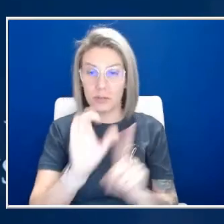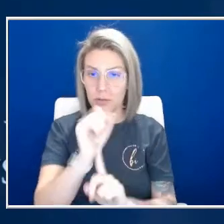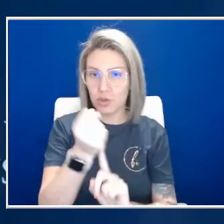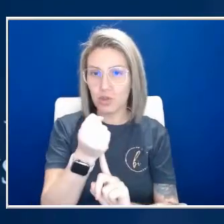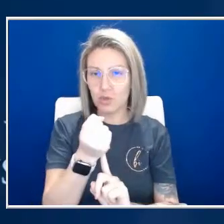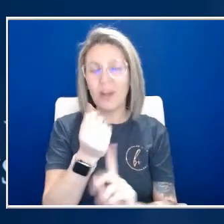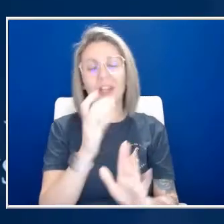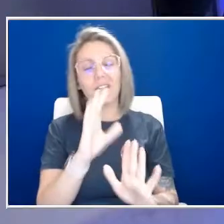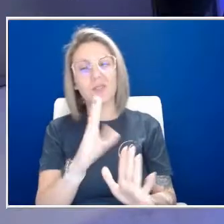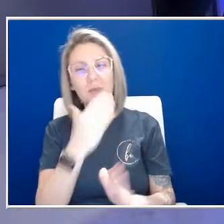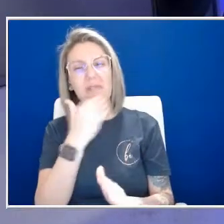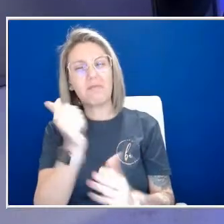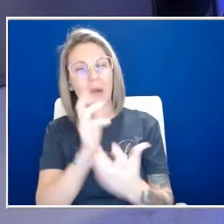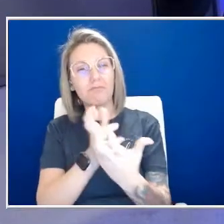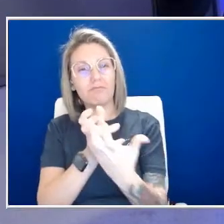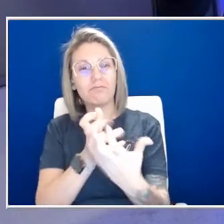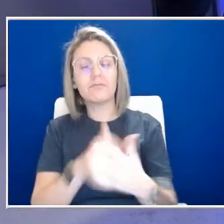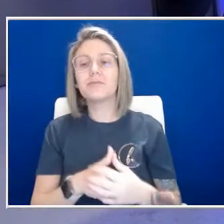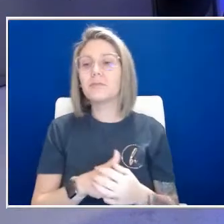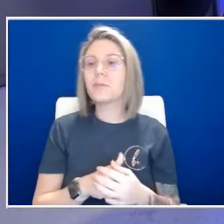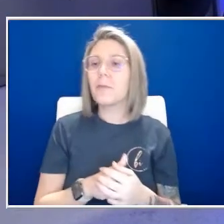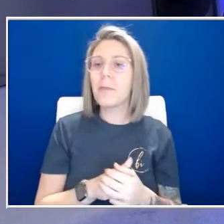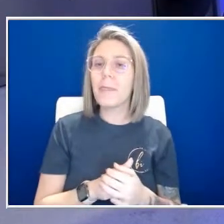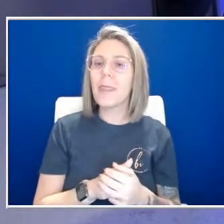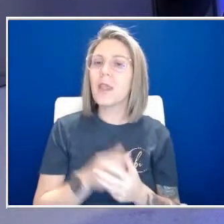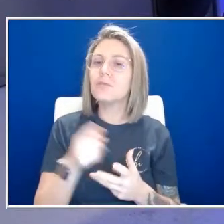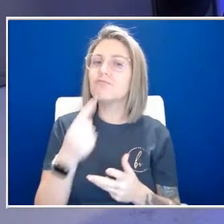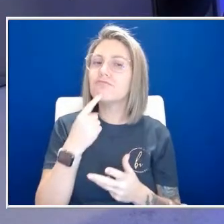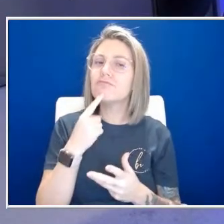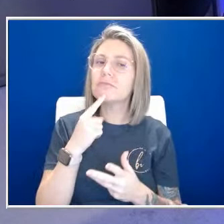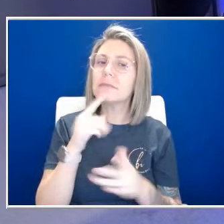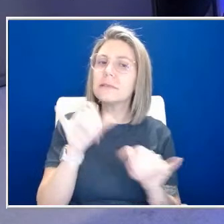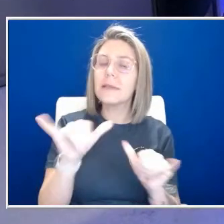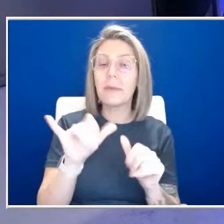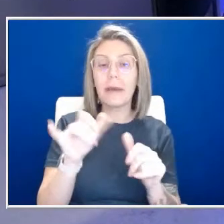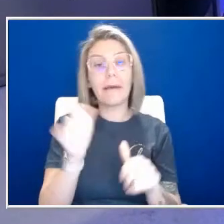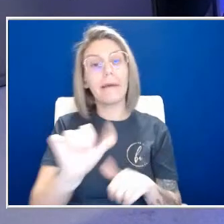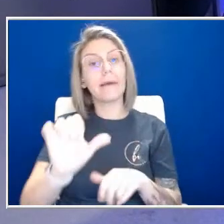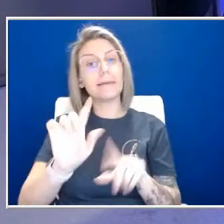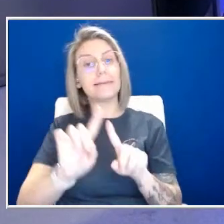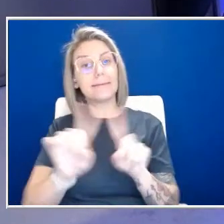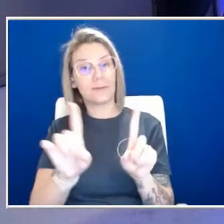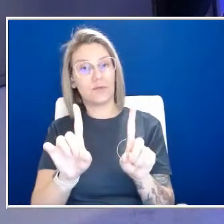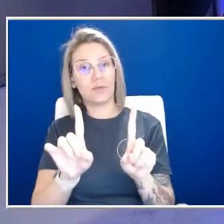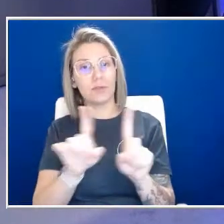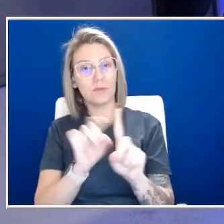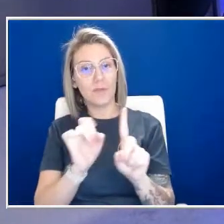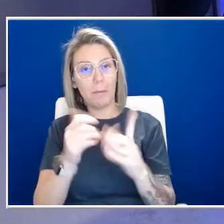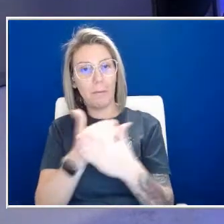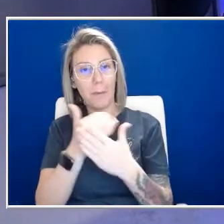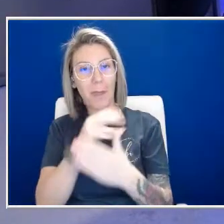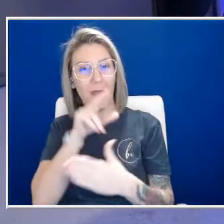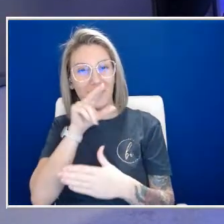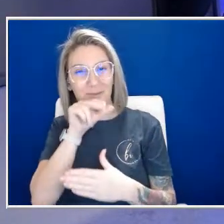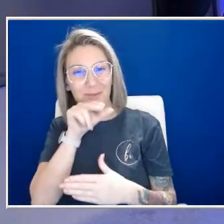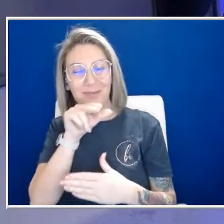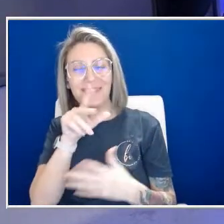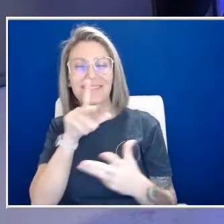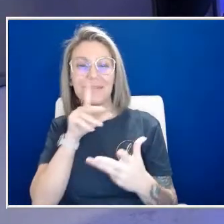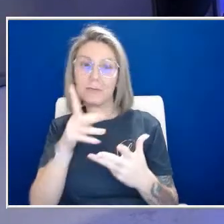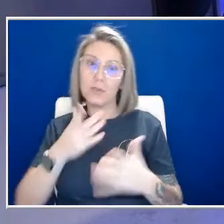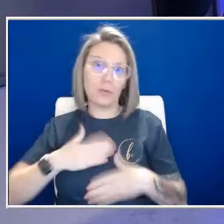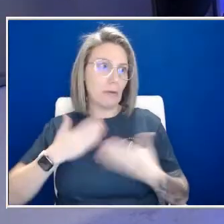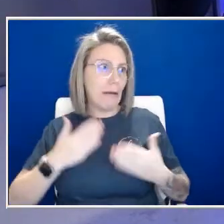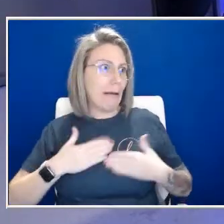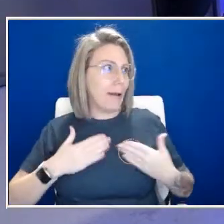removing. So you told us what's the same. Are there any differences, Vonnie, with your new tongue? Is there anything, I know you're so grateful and you don't really care what you can't do, you just